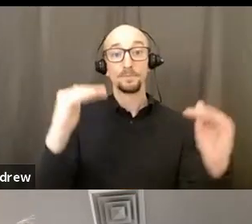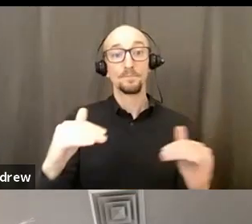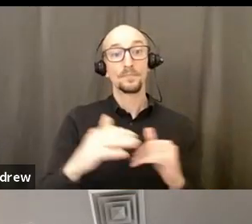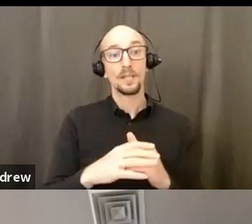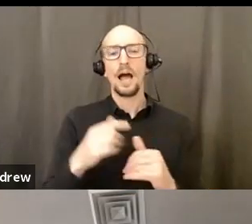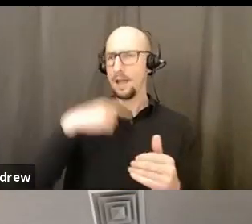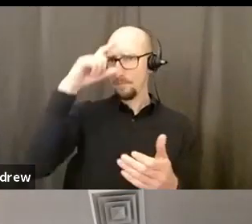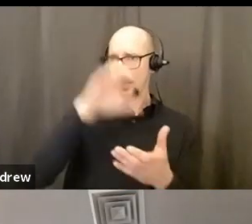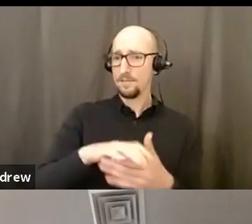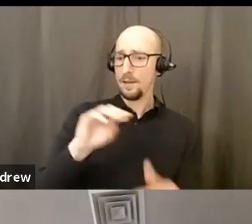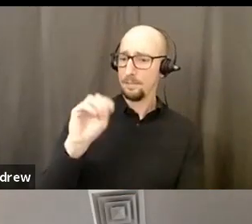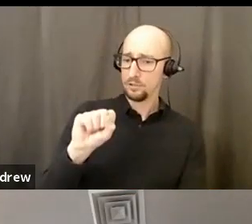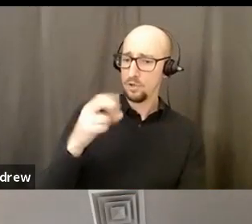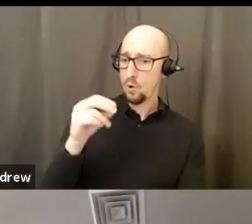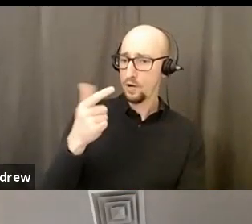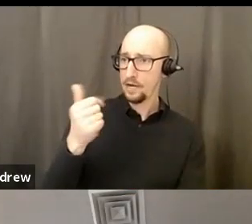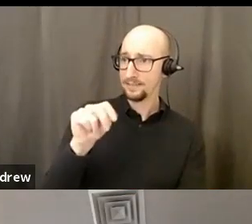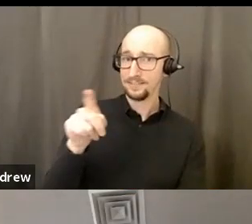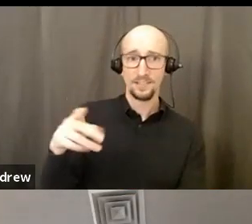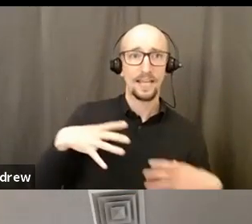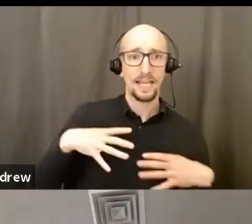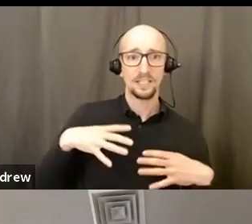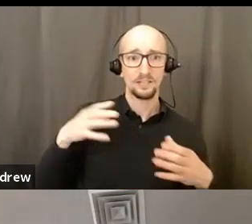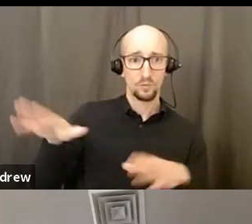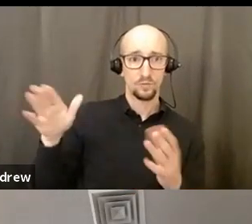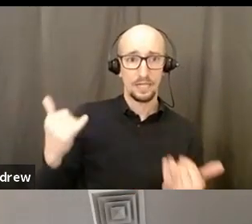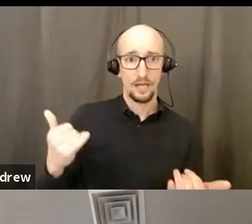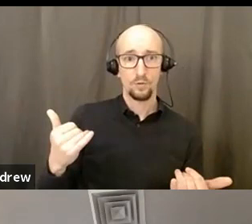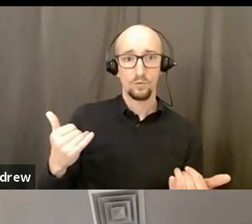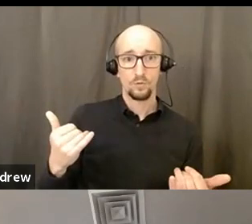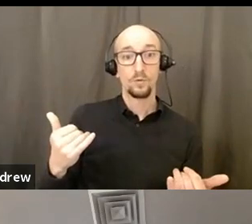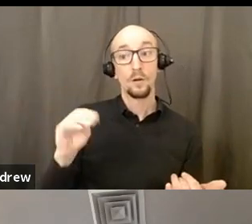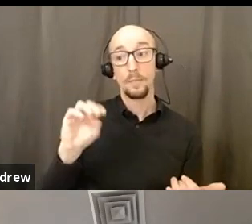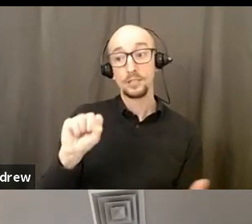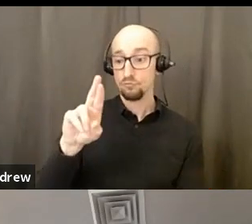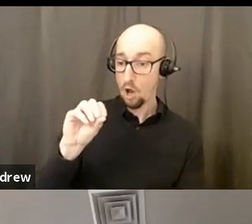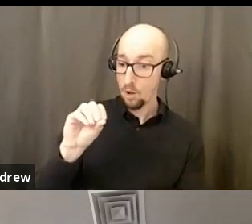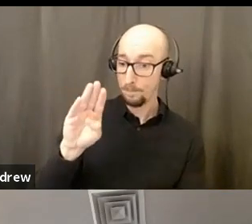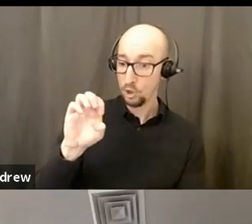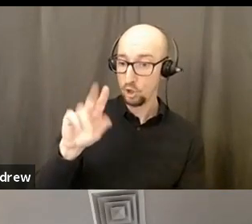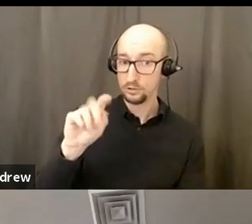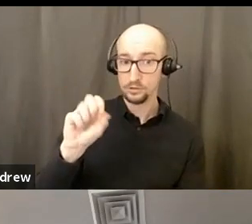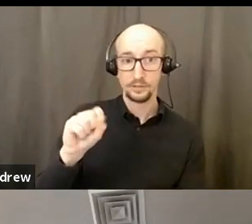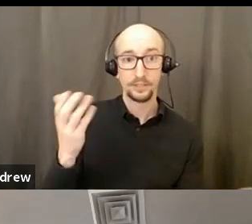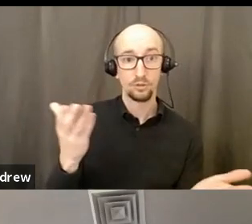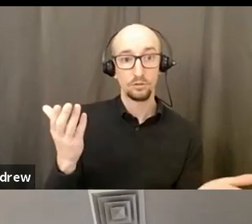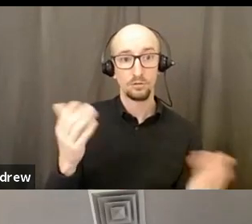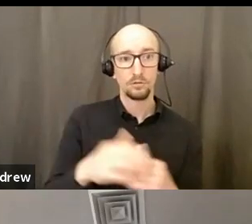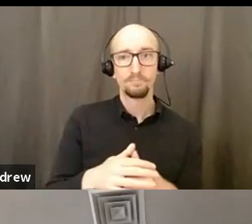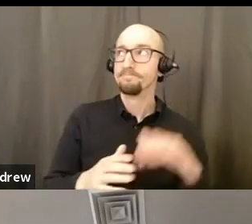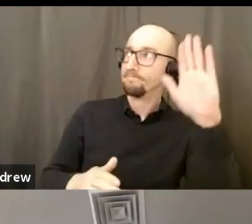I believe Ms. Hogan is on vacation. Is Ms. Roberts with us this evening? I'm